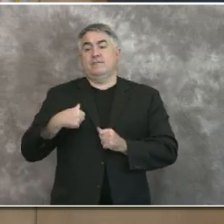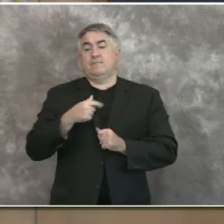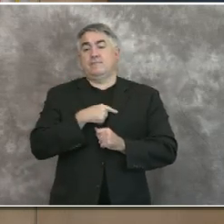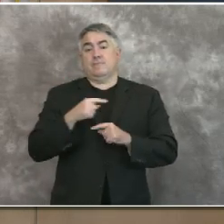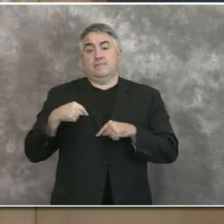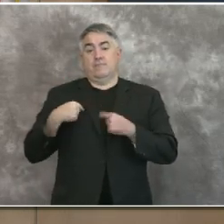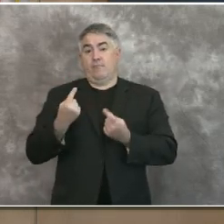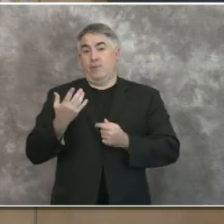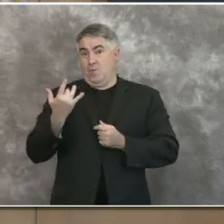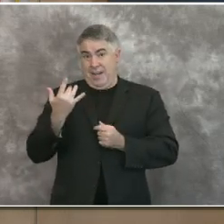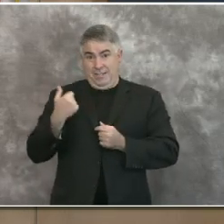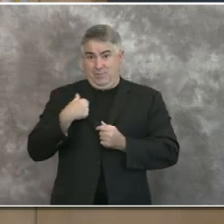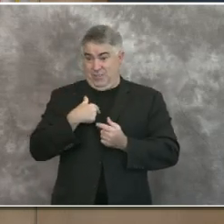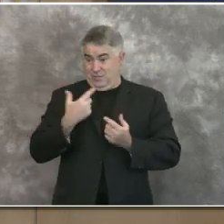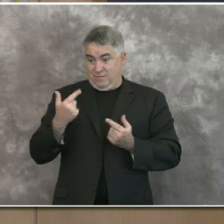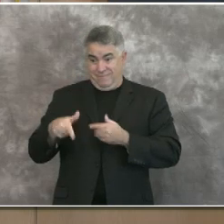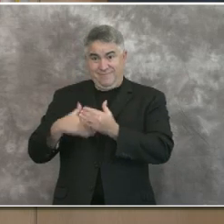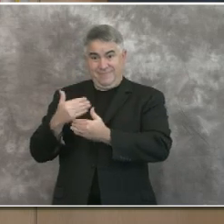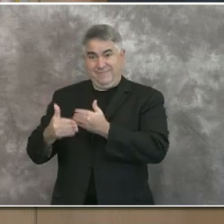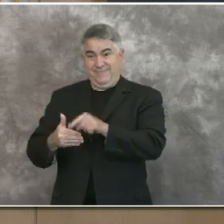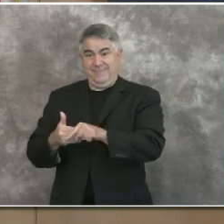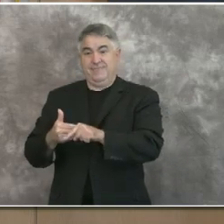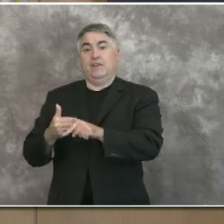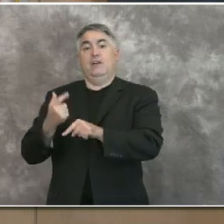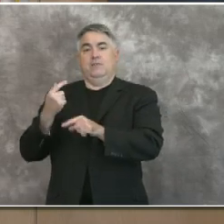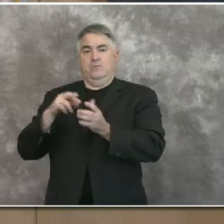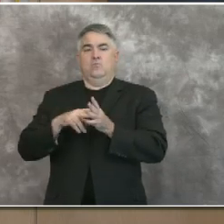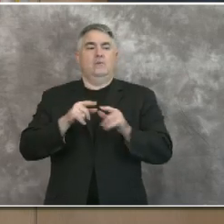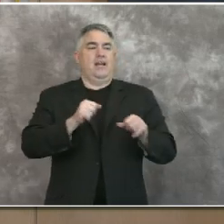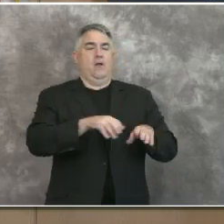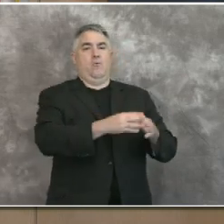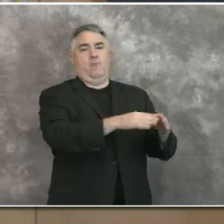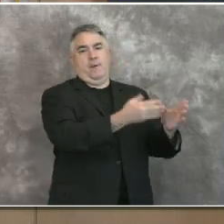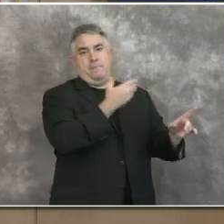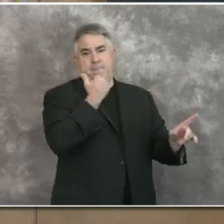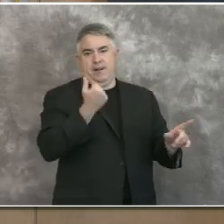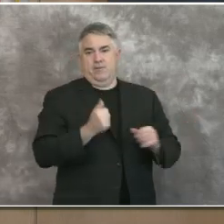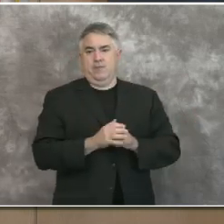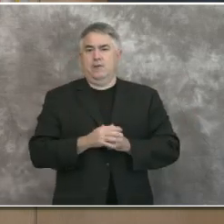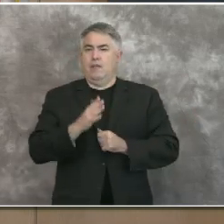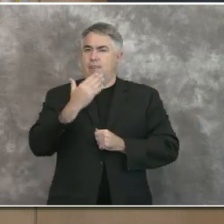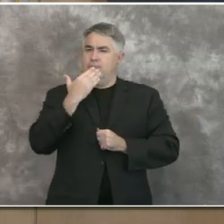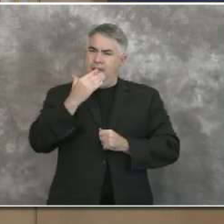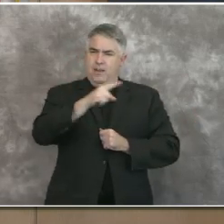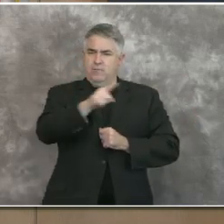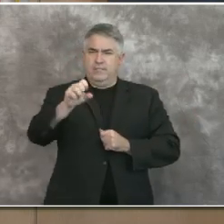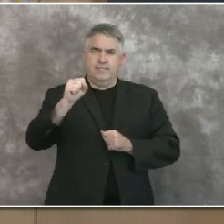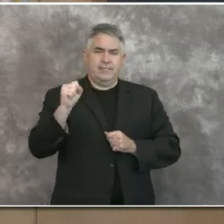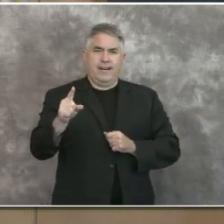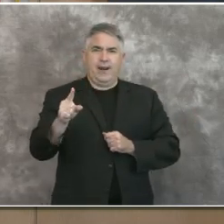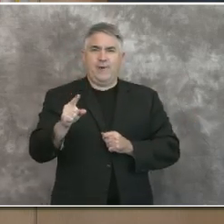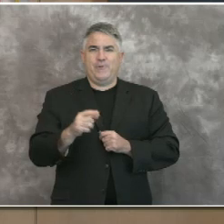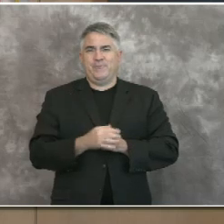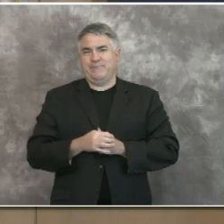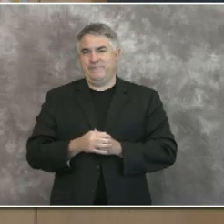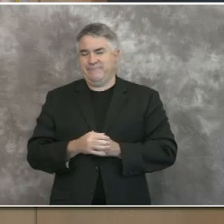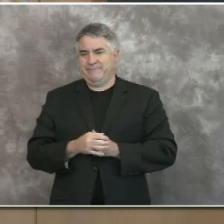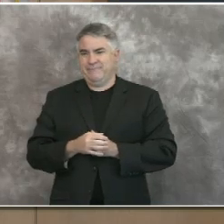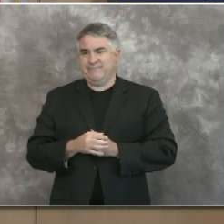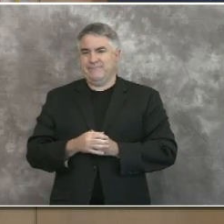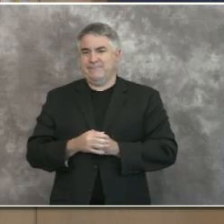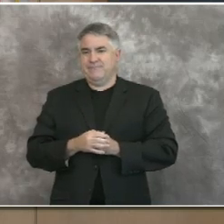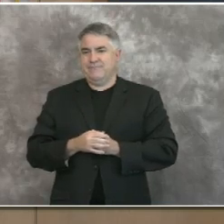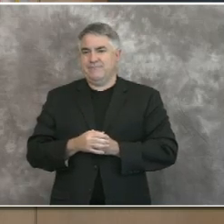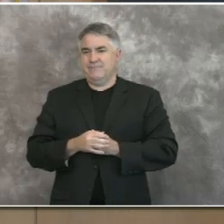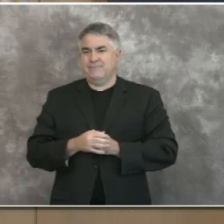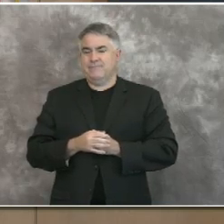we feel we're ready to move forward a bit. So thank you, San Diego. Lastly, there's another important action